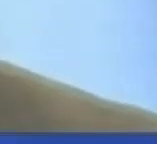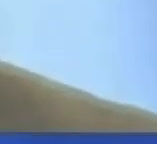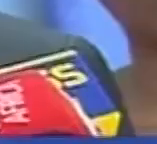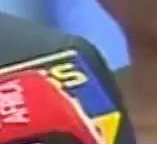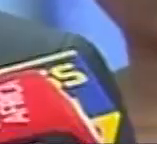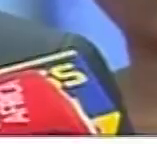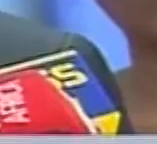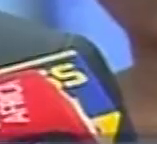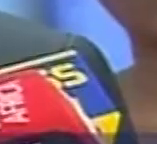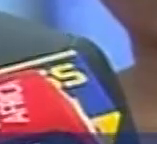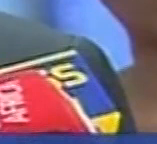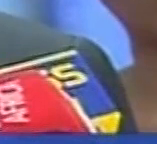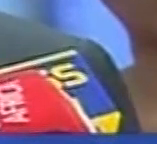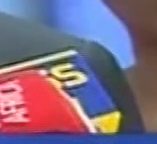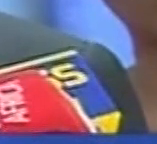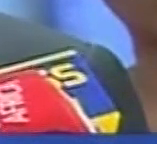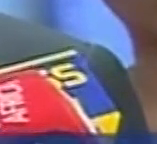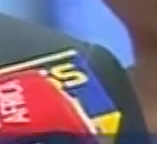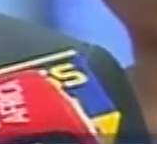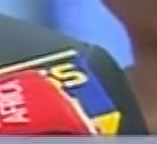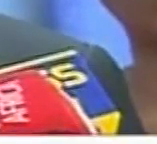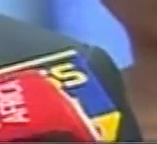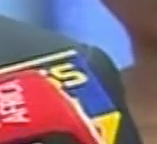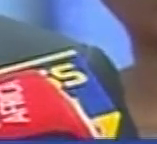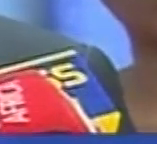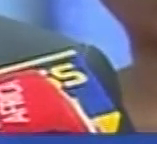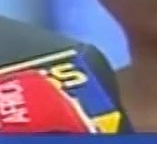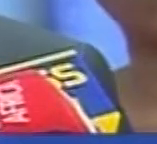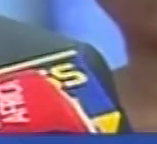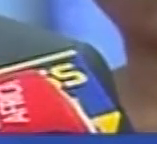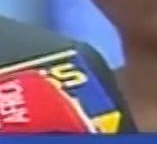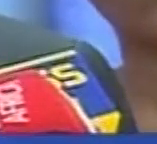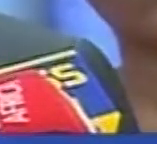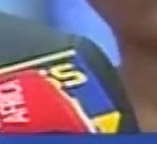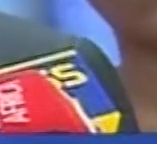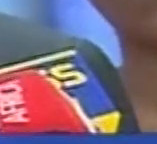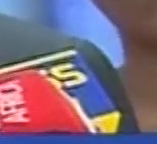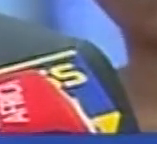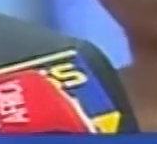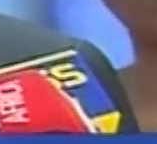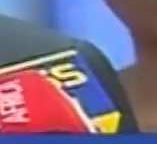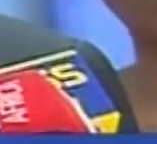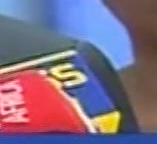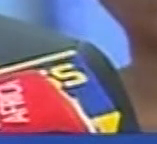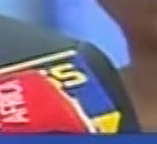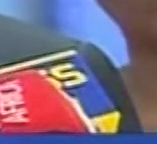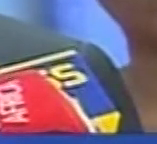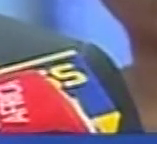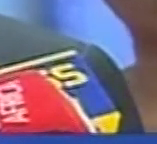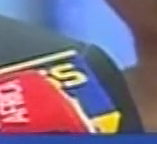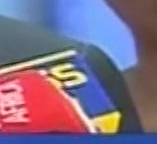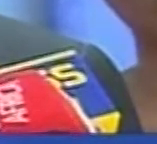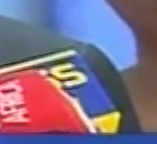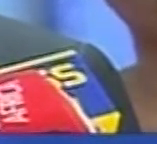explanation from IBC on why people who had not previously registered are captured in their system to